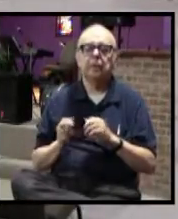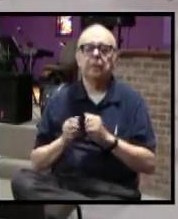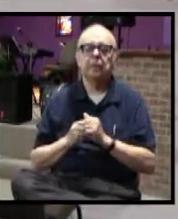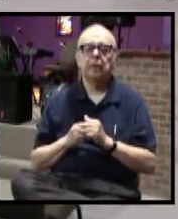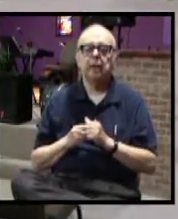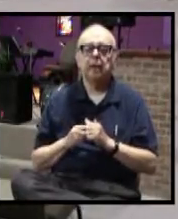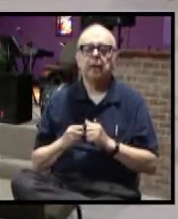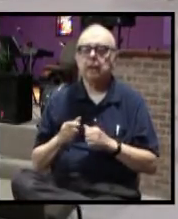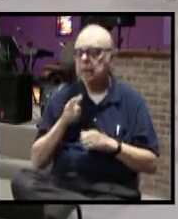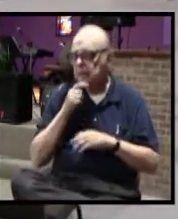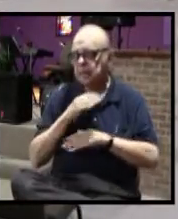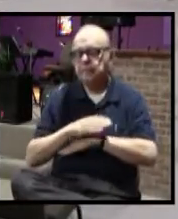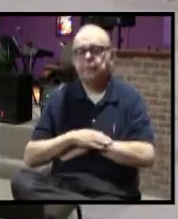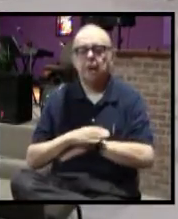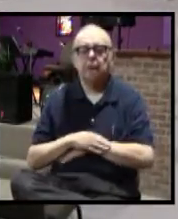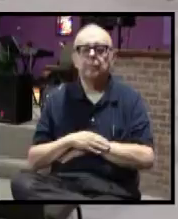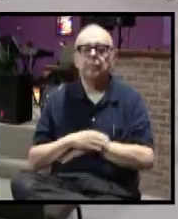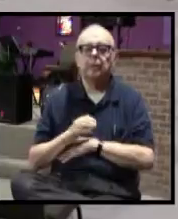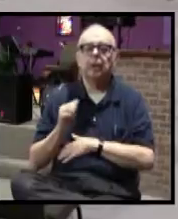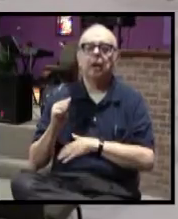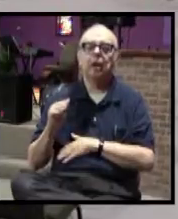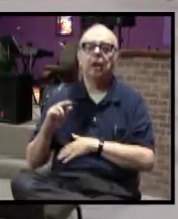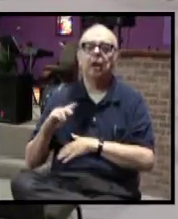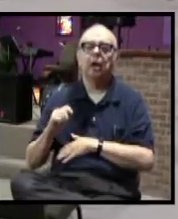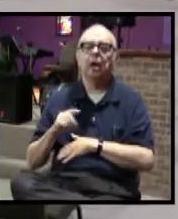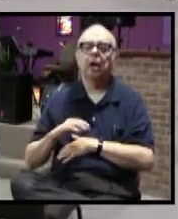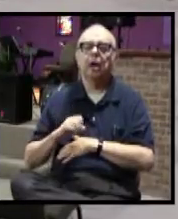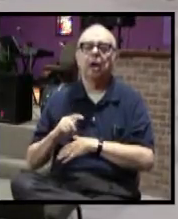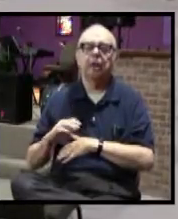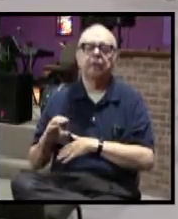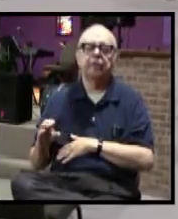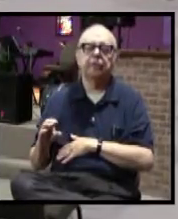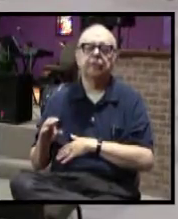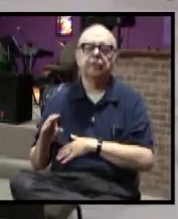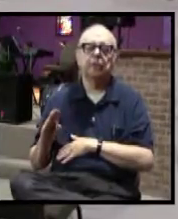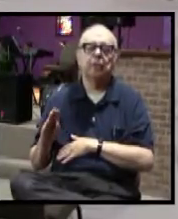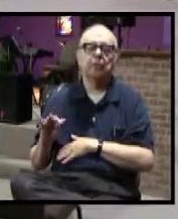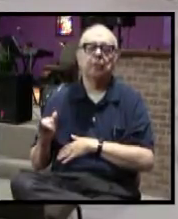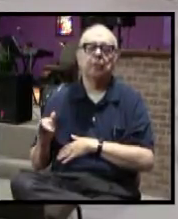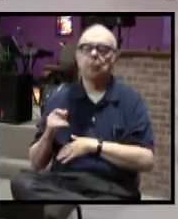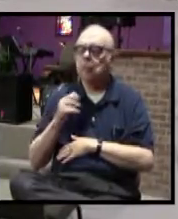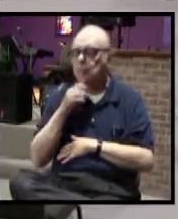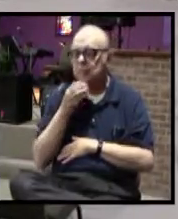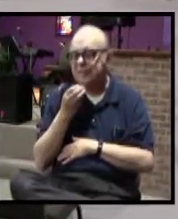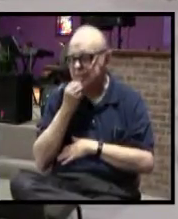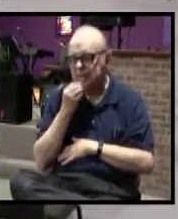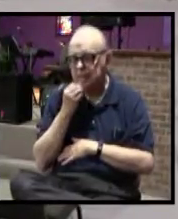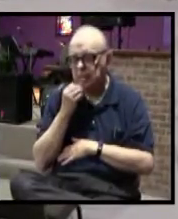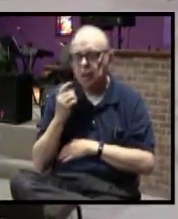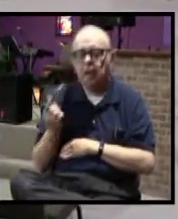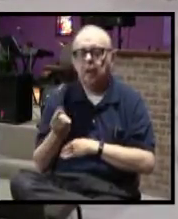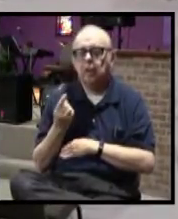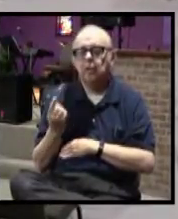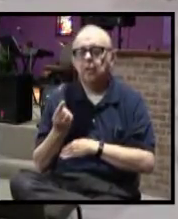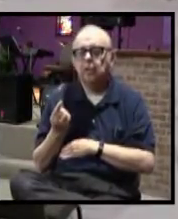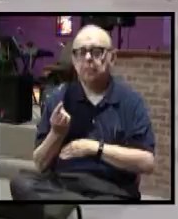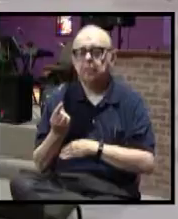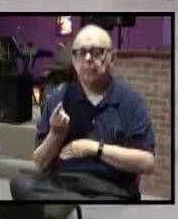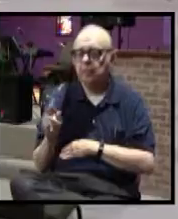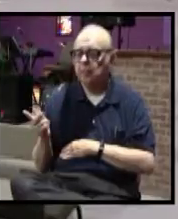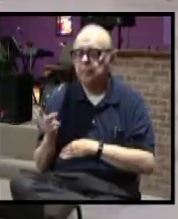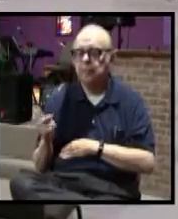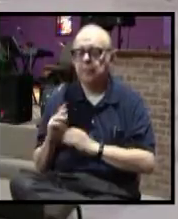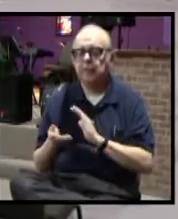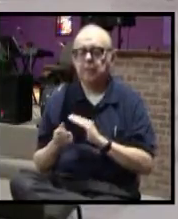lunch table with an autistic boy that was eating alone? And if you haven't seen it yet, those two have become